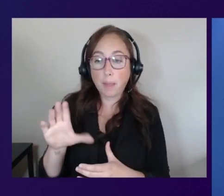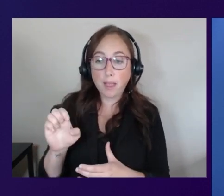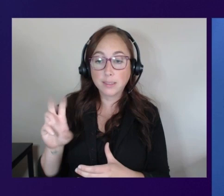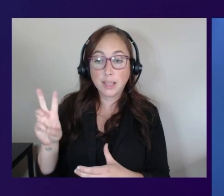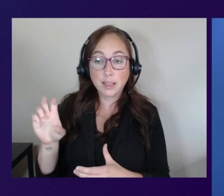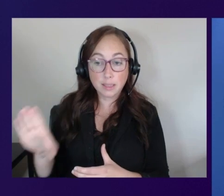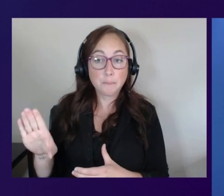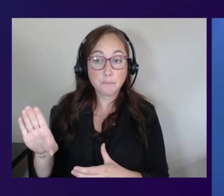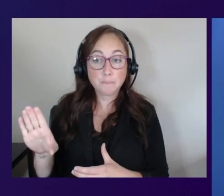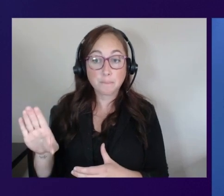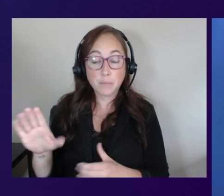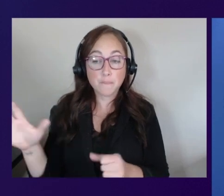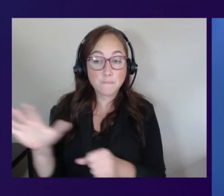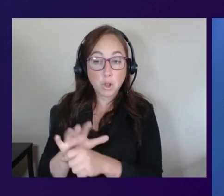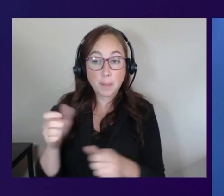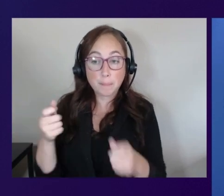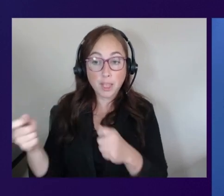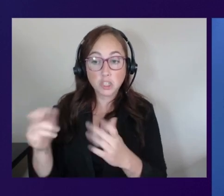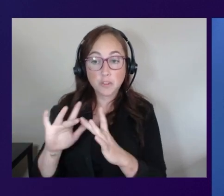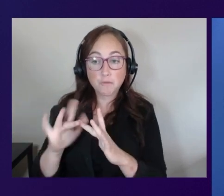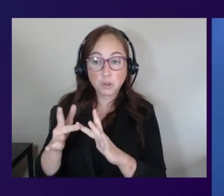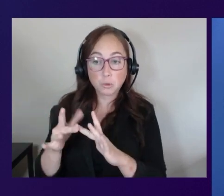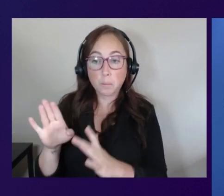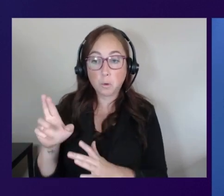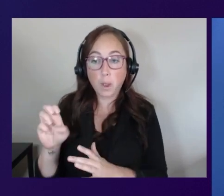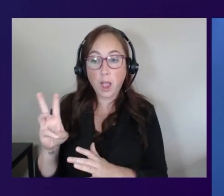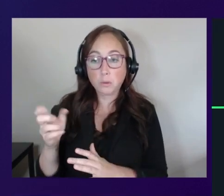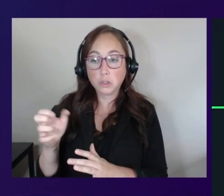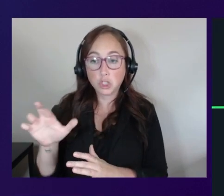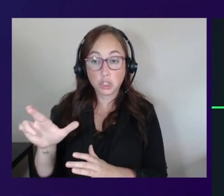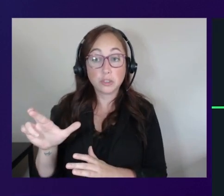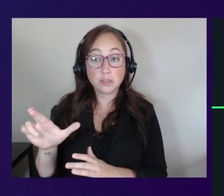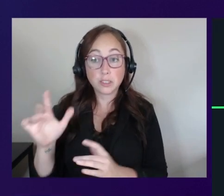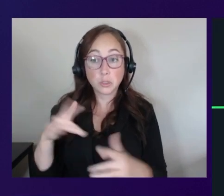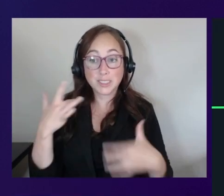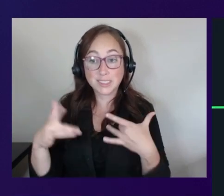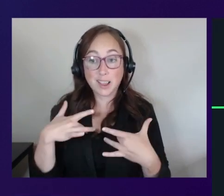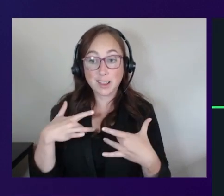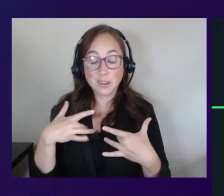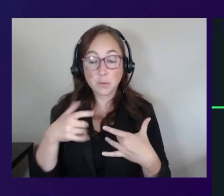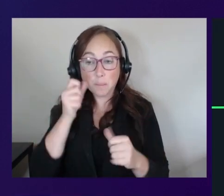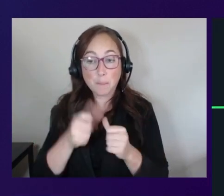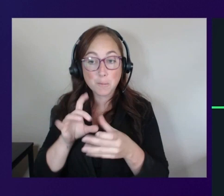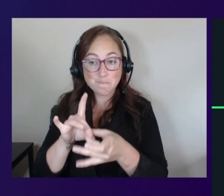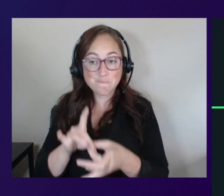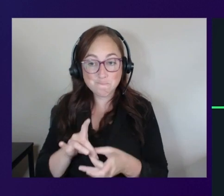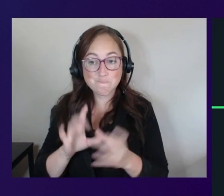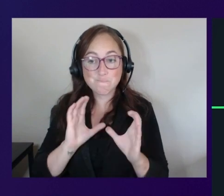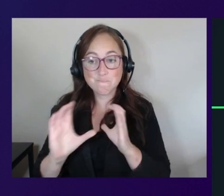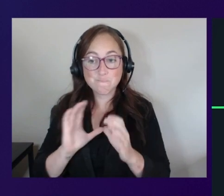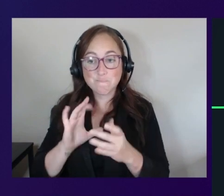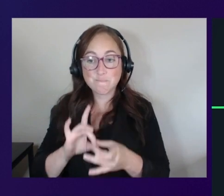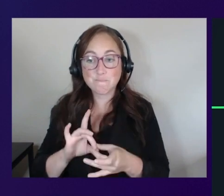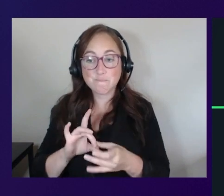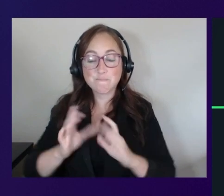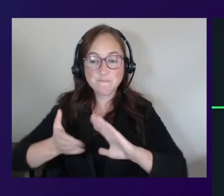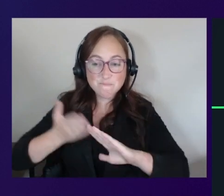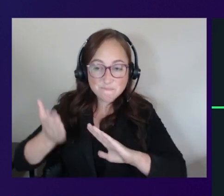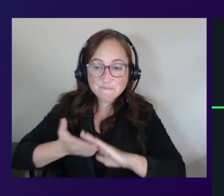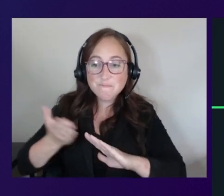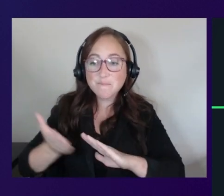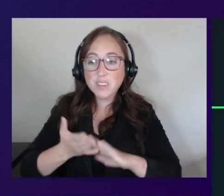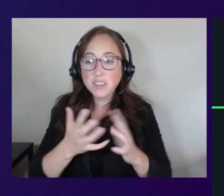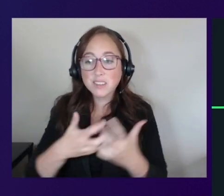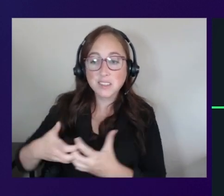managed virtual browser. And so what's exciting about that, going back to, again, the conversation about optimization and the conversation about what do